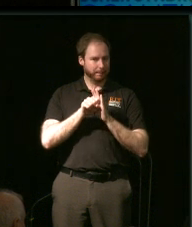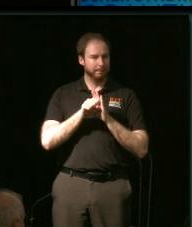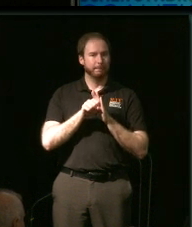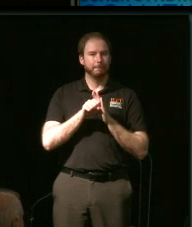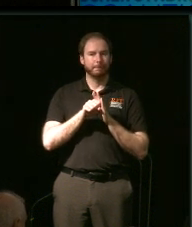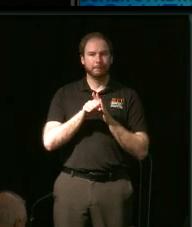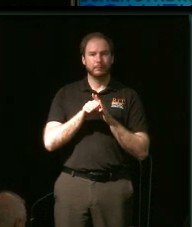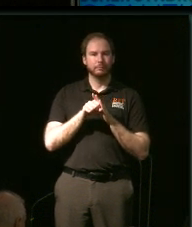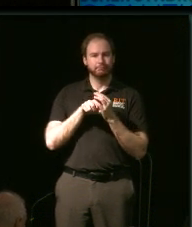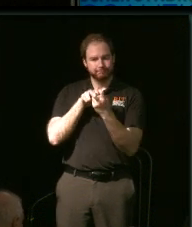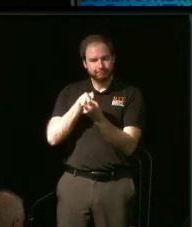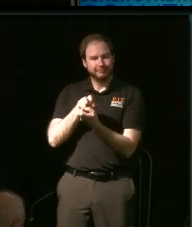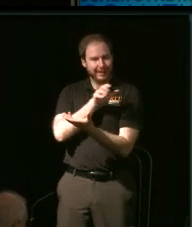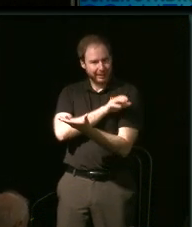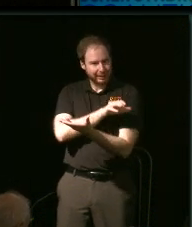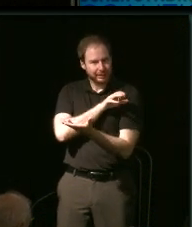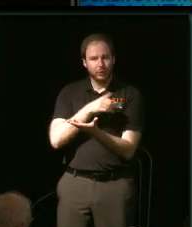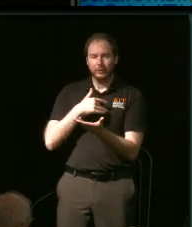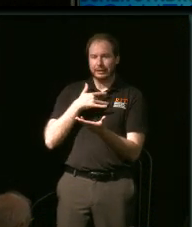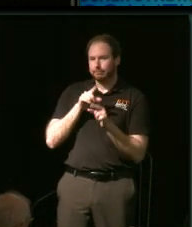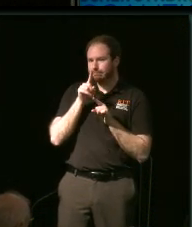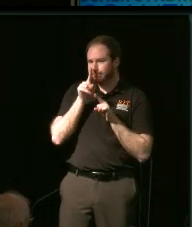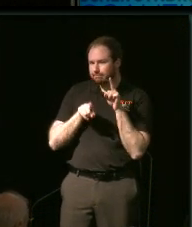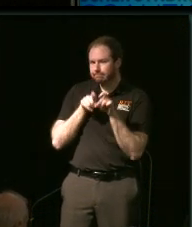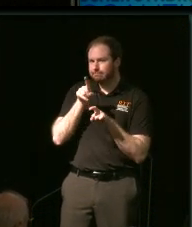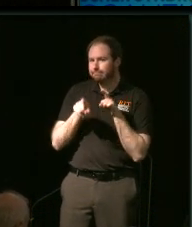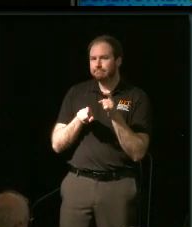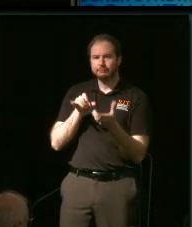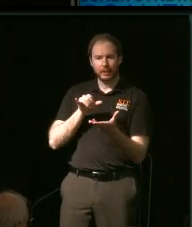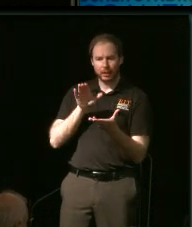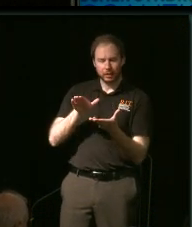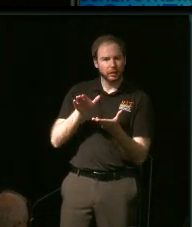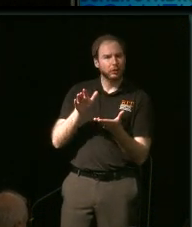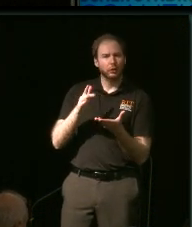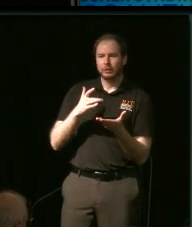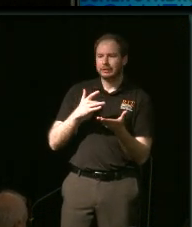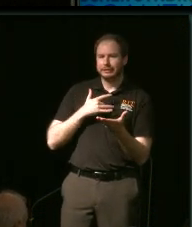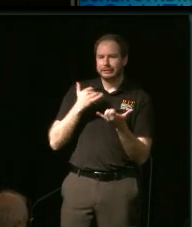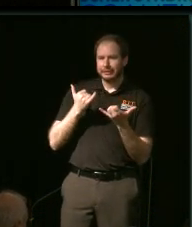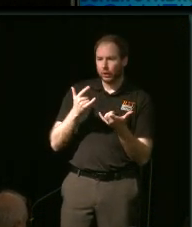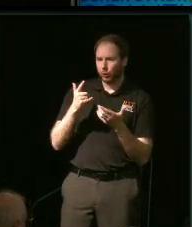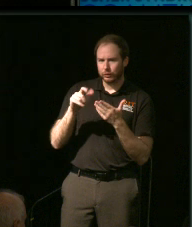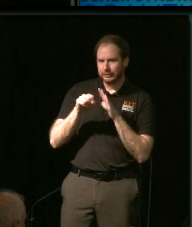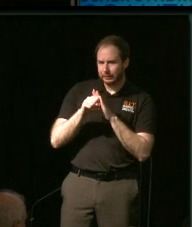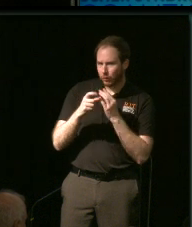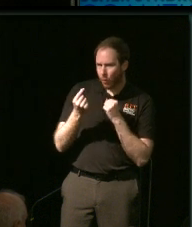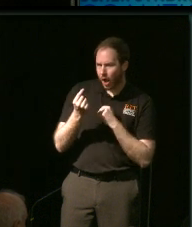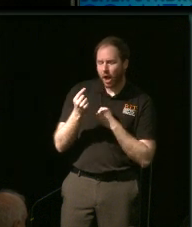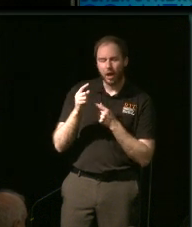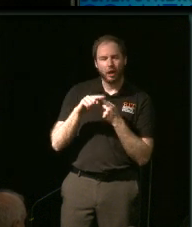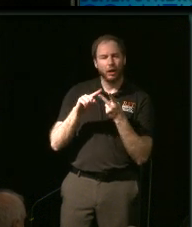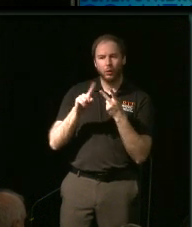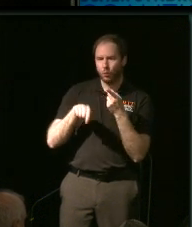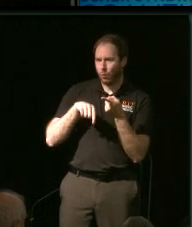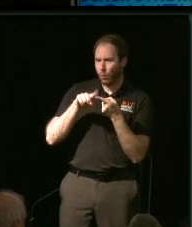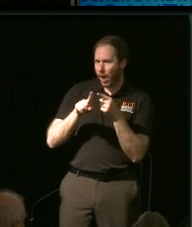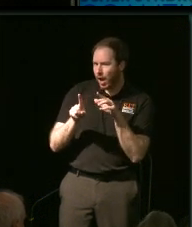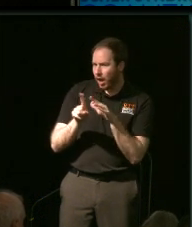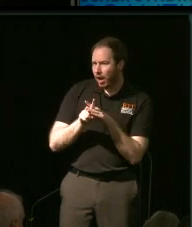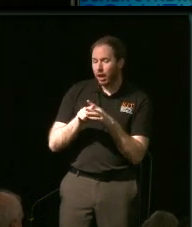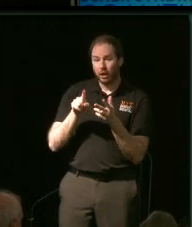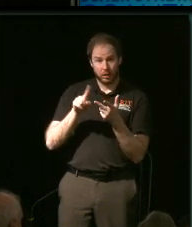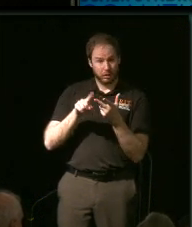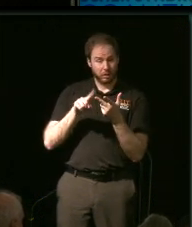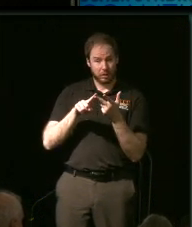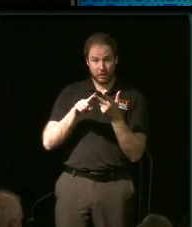the clinic. We answer questions like, what symptoms do you have? When do they begin? And how